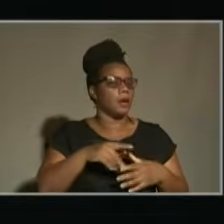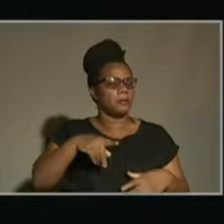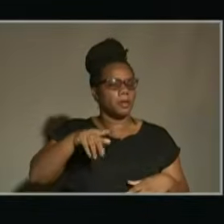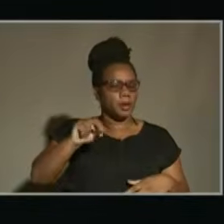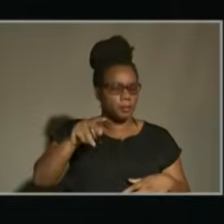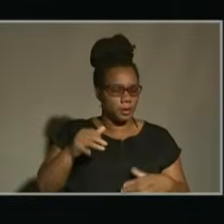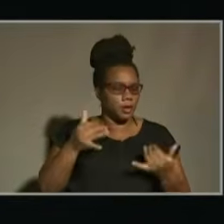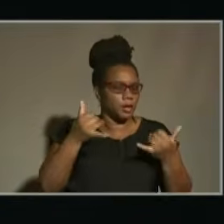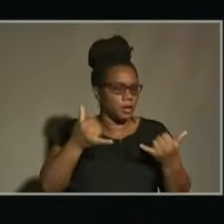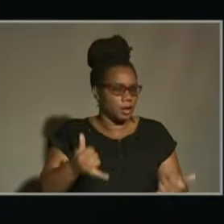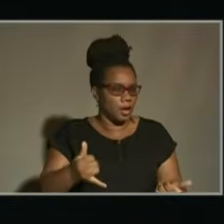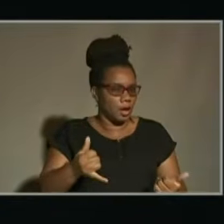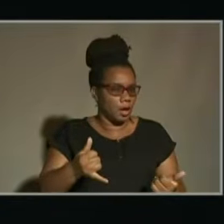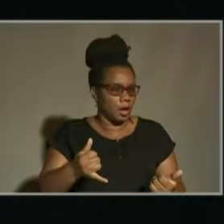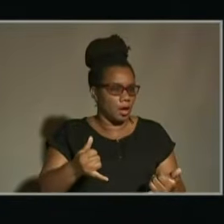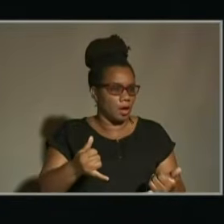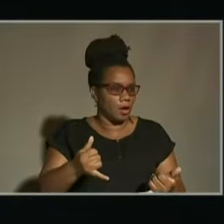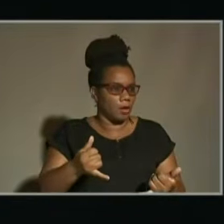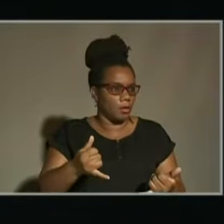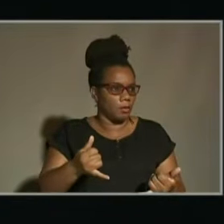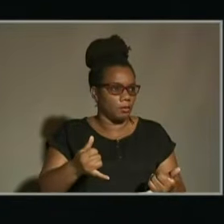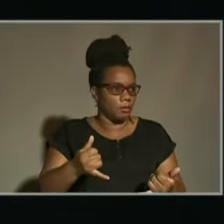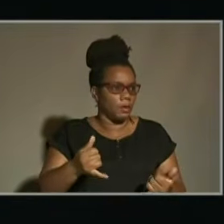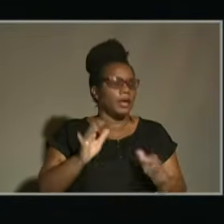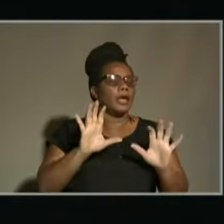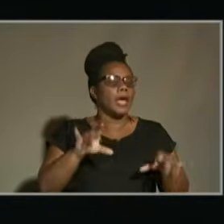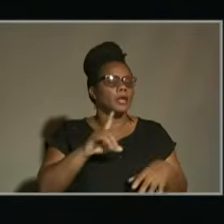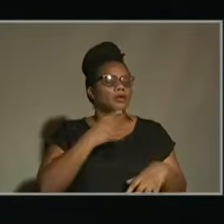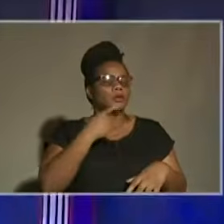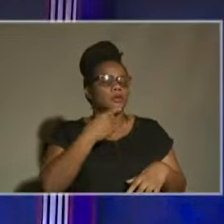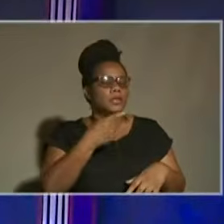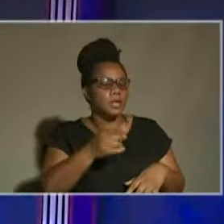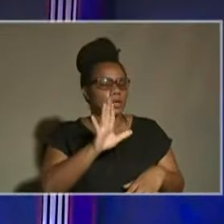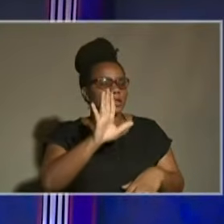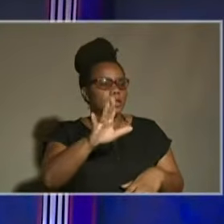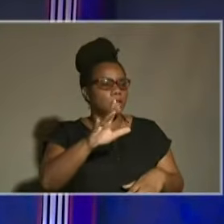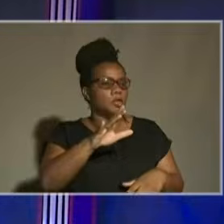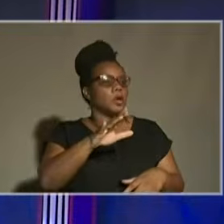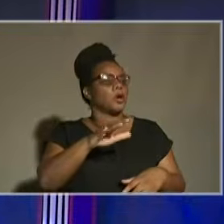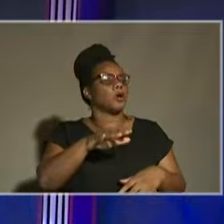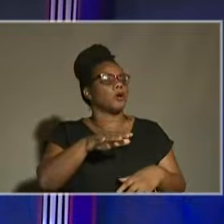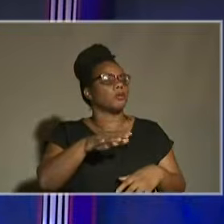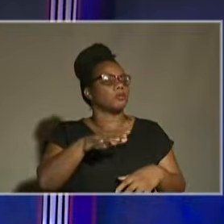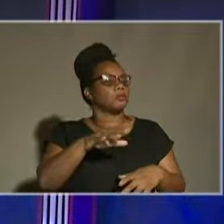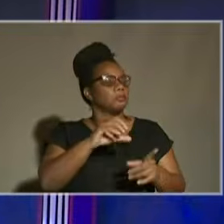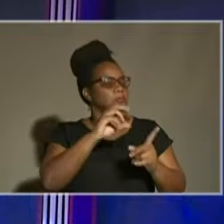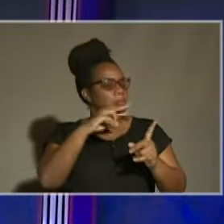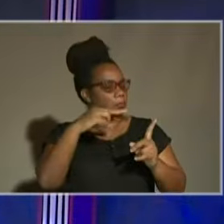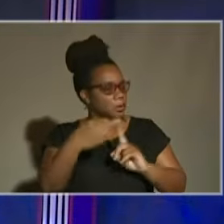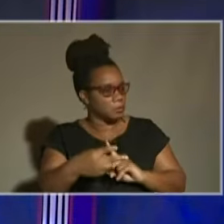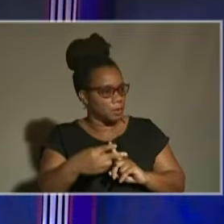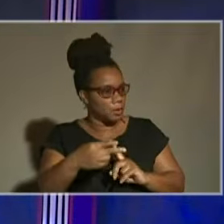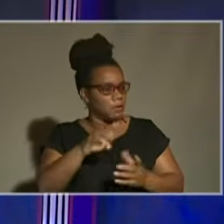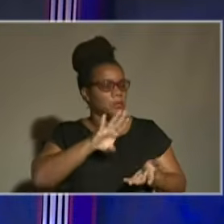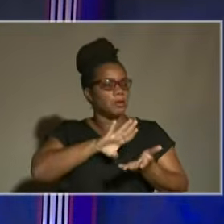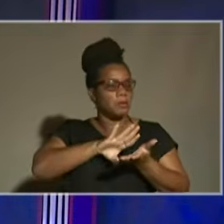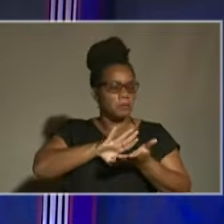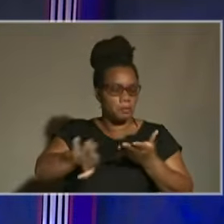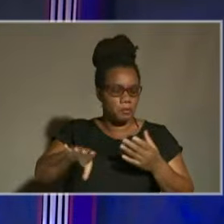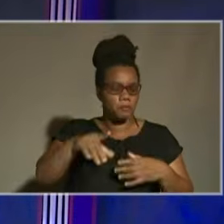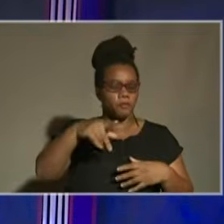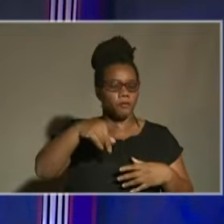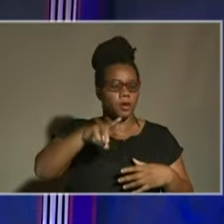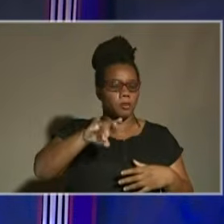opposition, referendum or not, can you tell us your position, whether you support the removal of the Privy Council as Jamaica's final court, and if so,